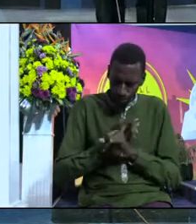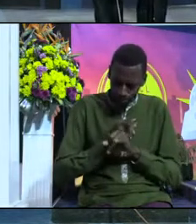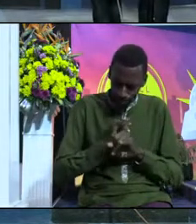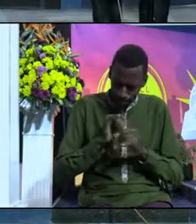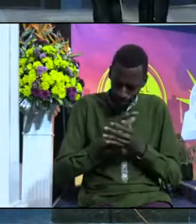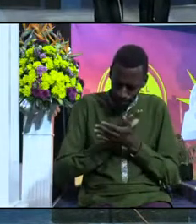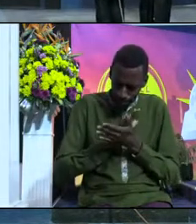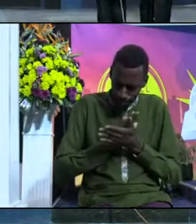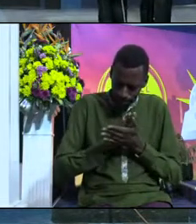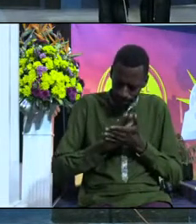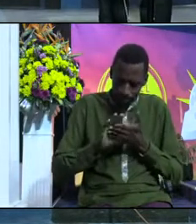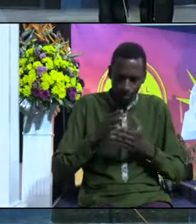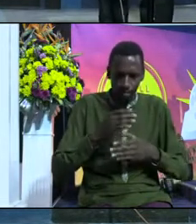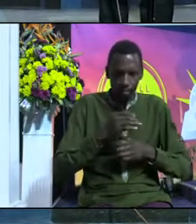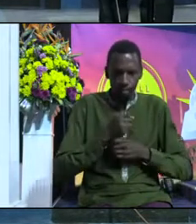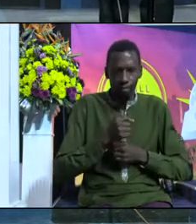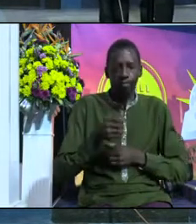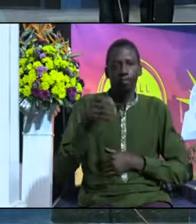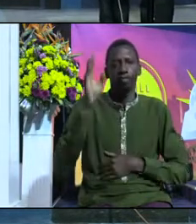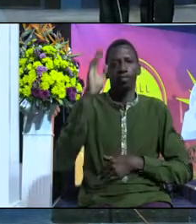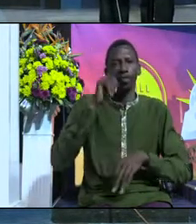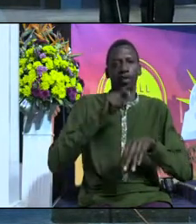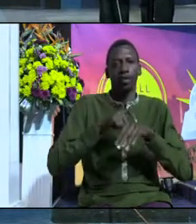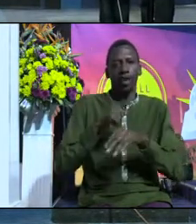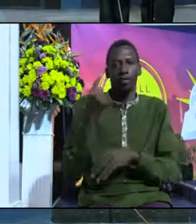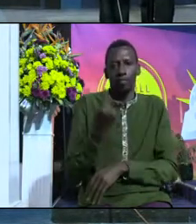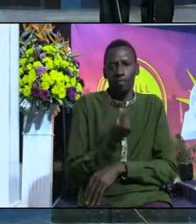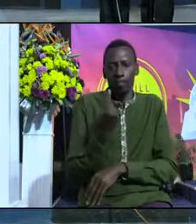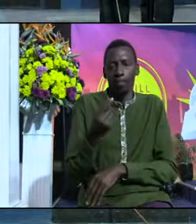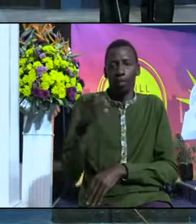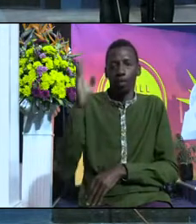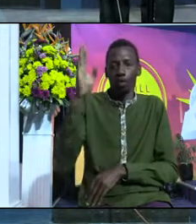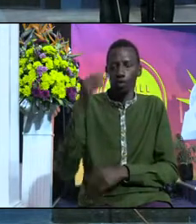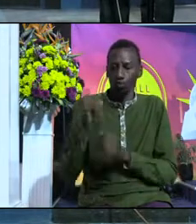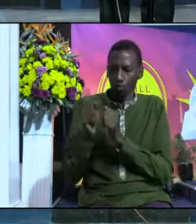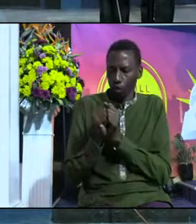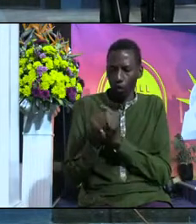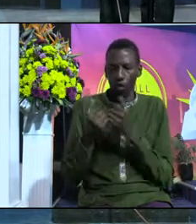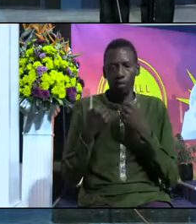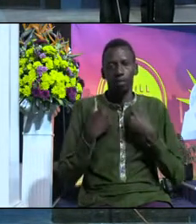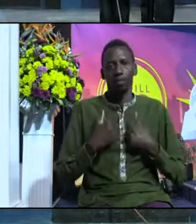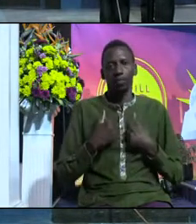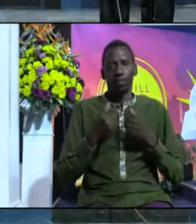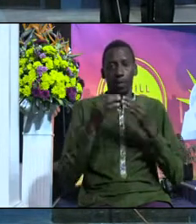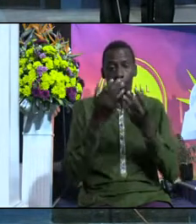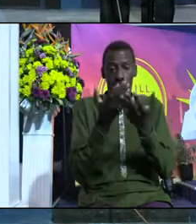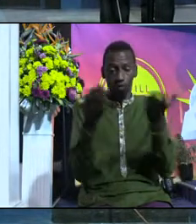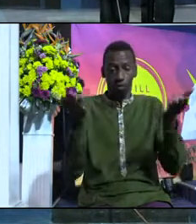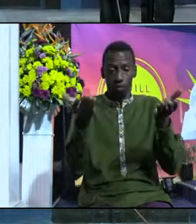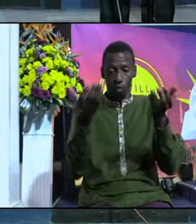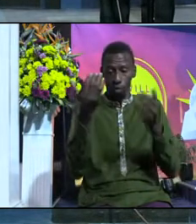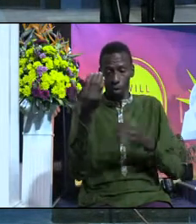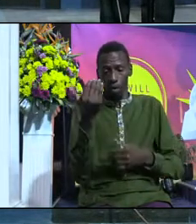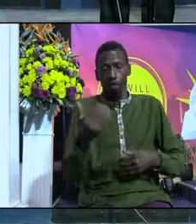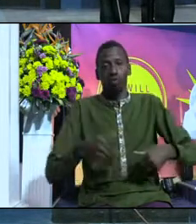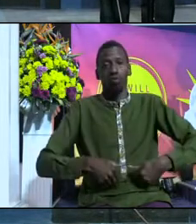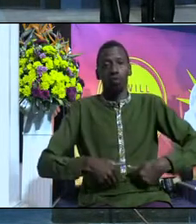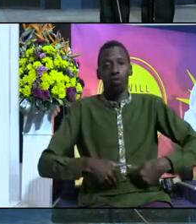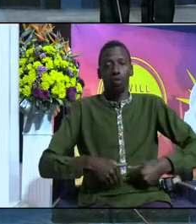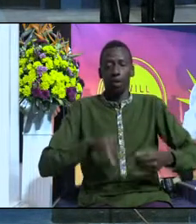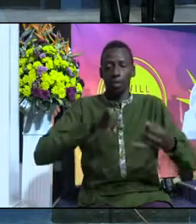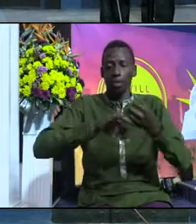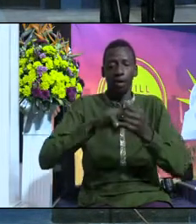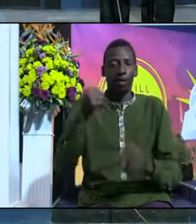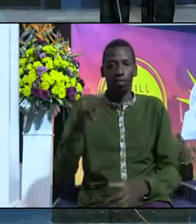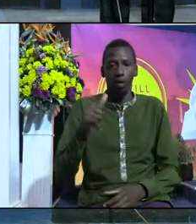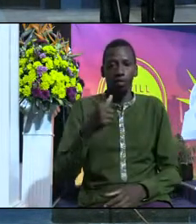lonely hours so that he could be my companion. If you're young here tonight, you're not married, you want somebody to pray for you